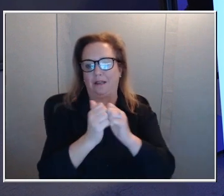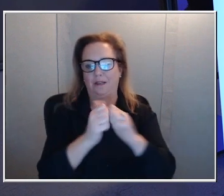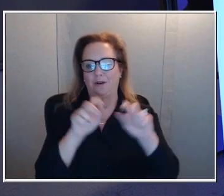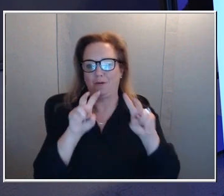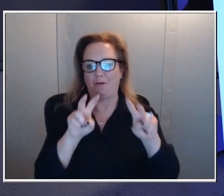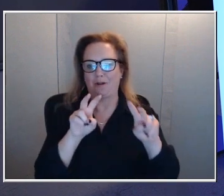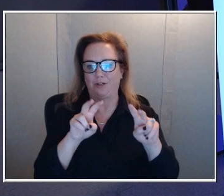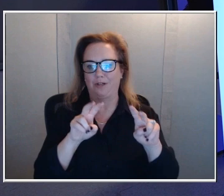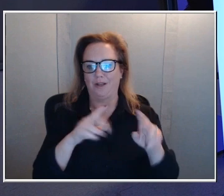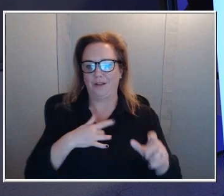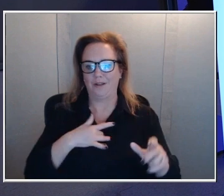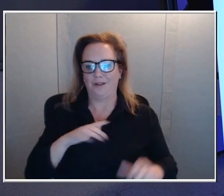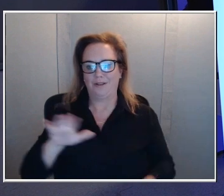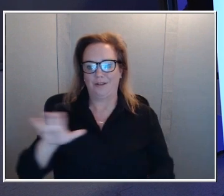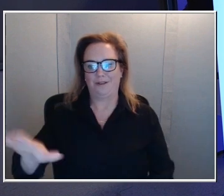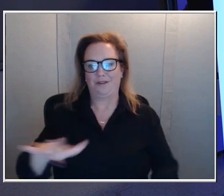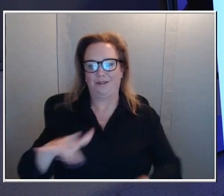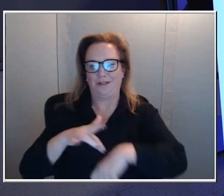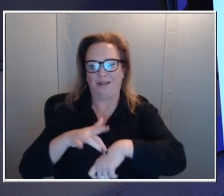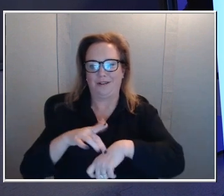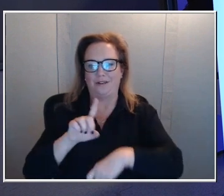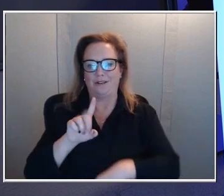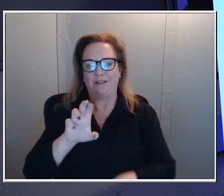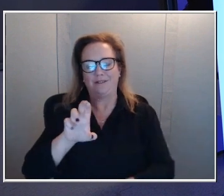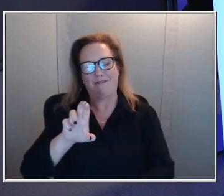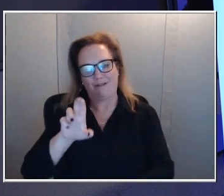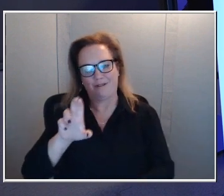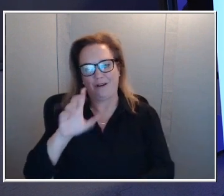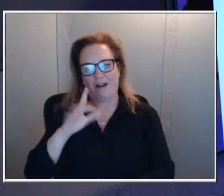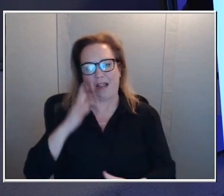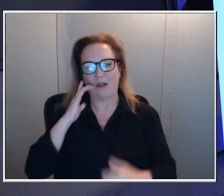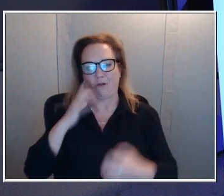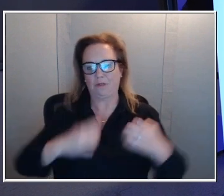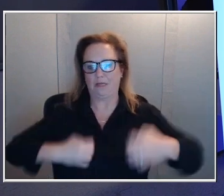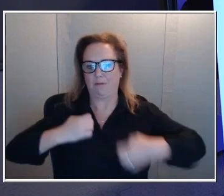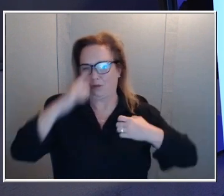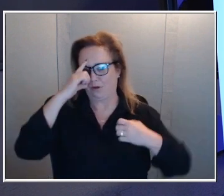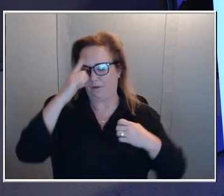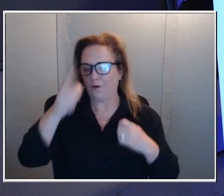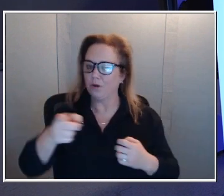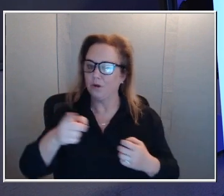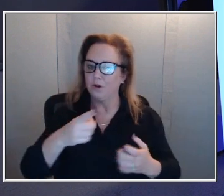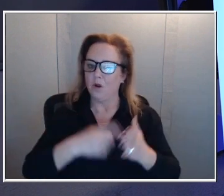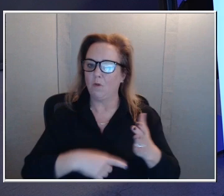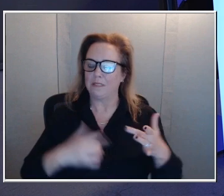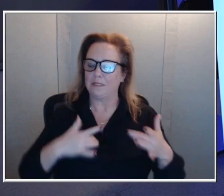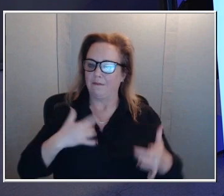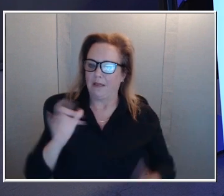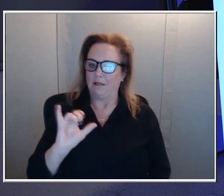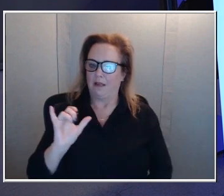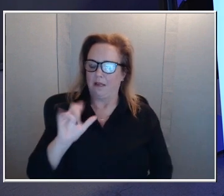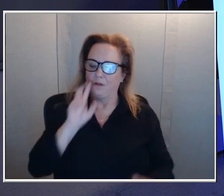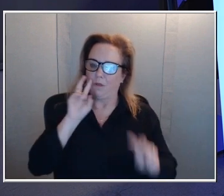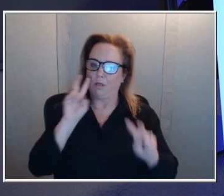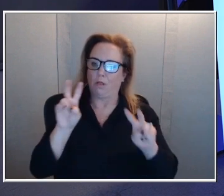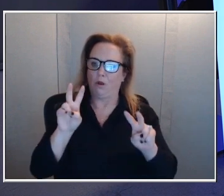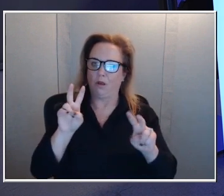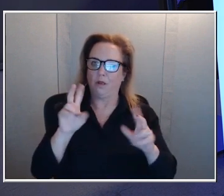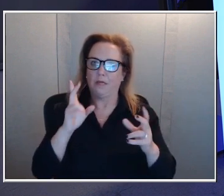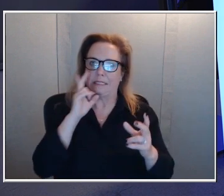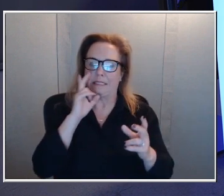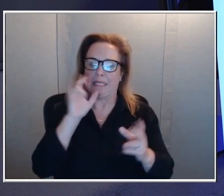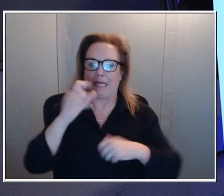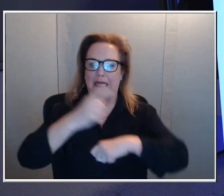you reached over and touched Dr. Pimentel. I know it was emotional for you. What's it like to look back at that